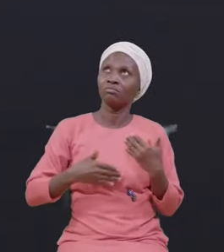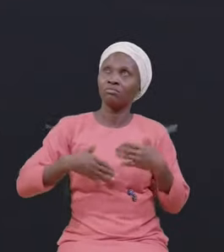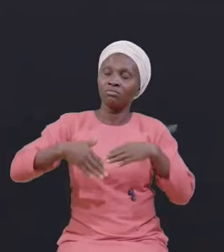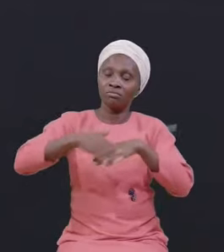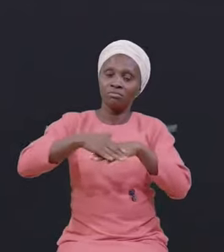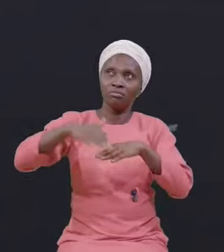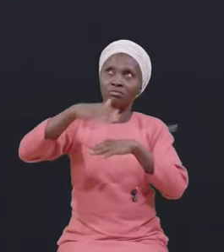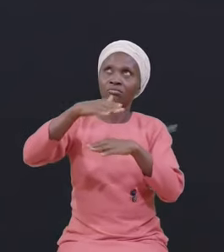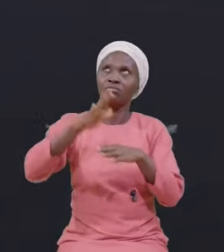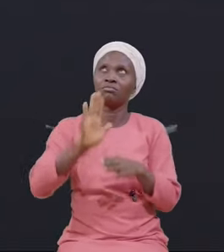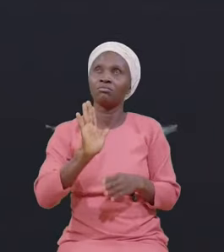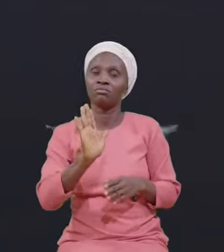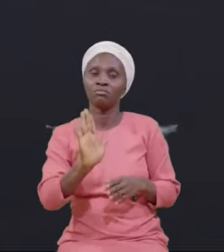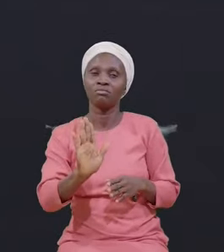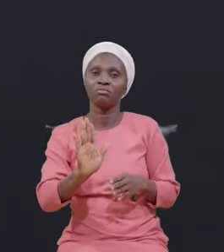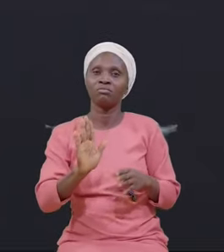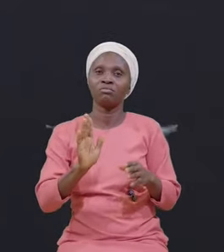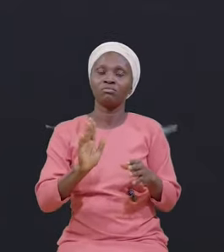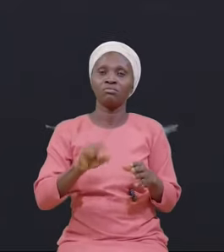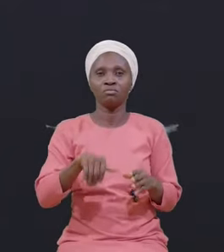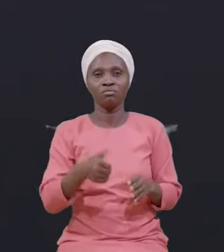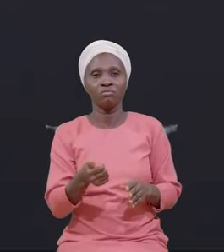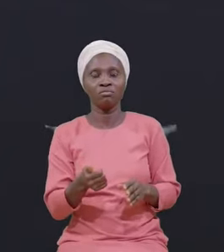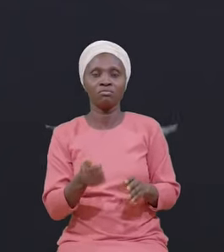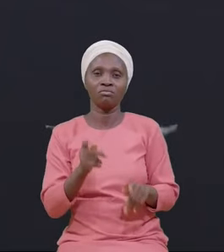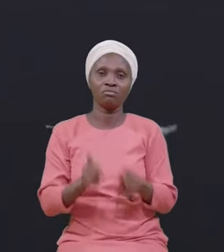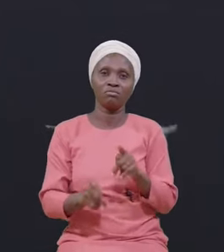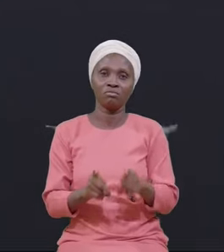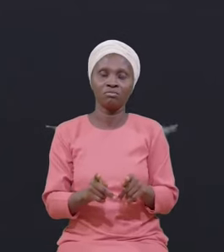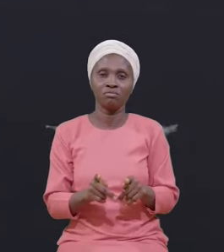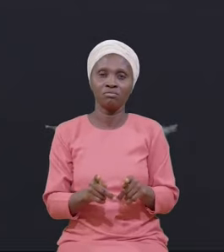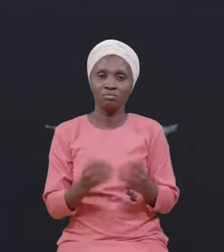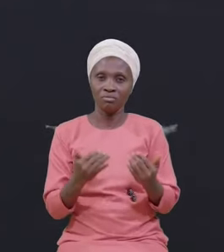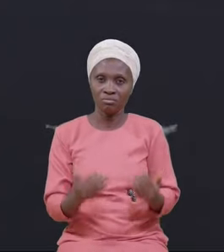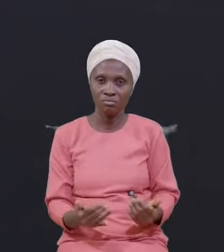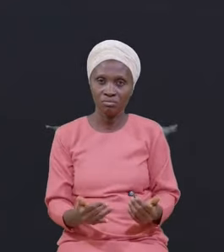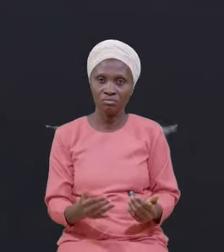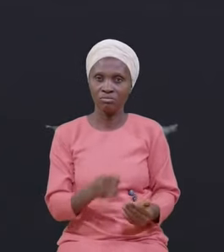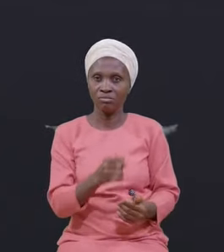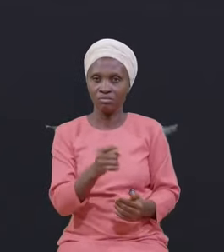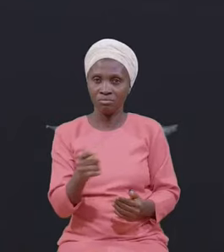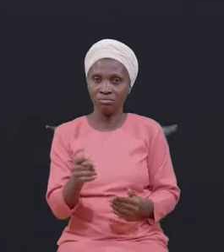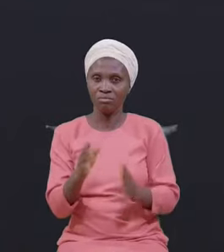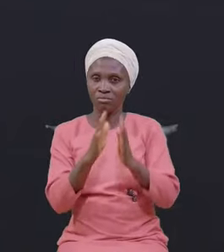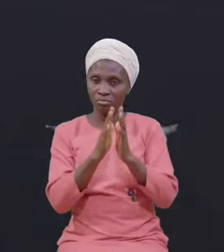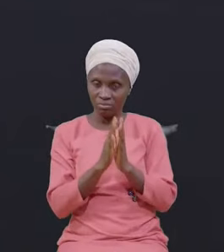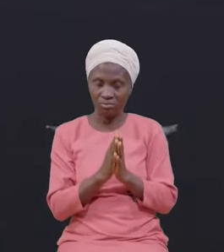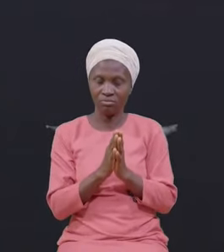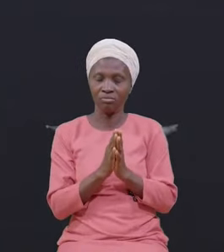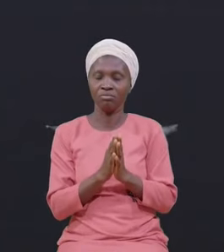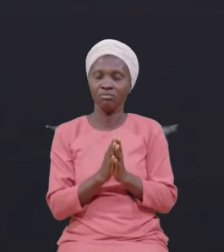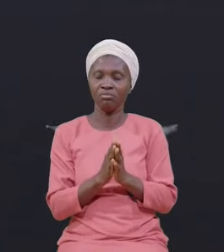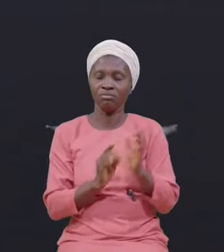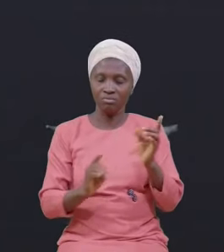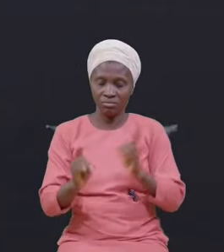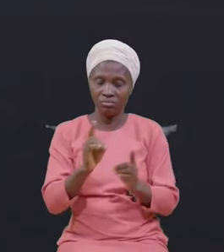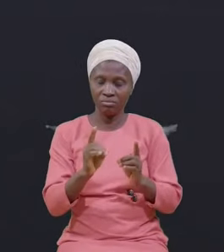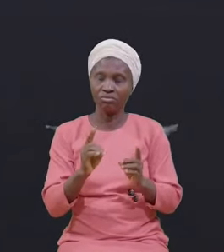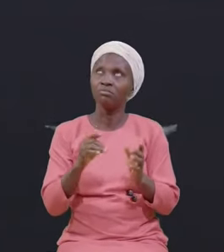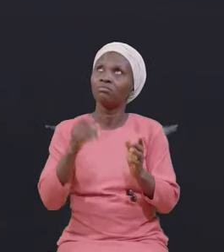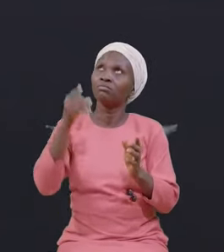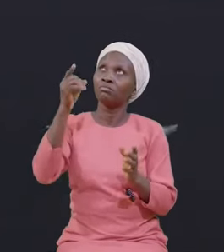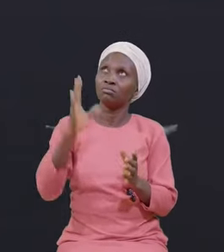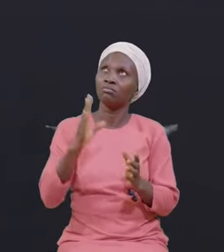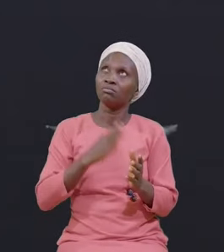unto the Lord and say oh Lord my God and my father help me to love righteousness and